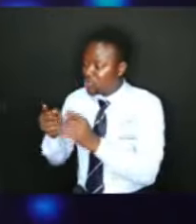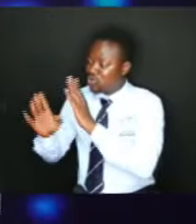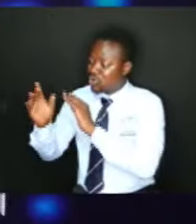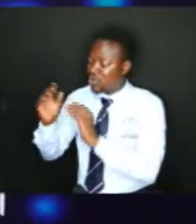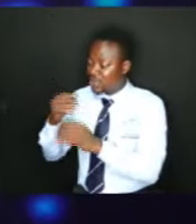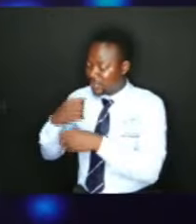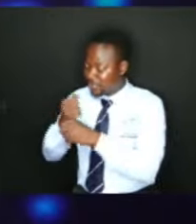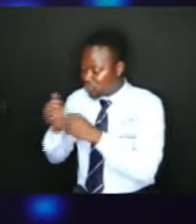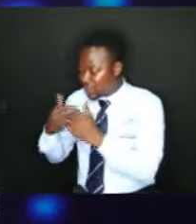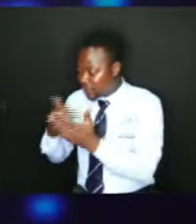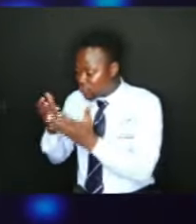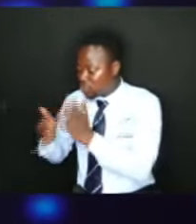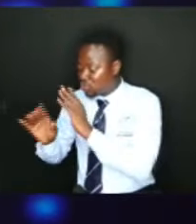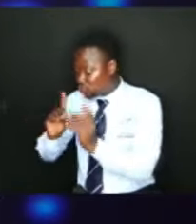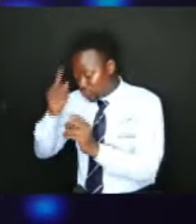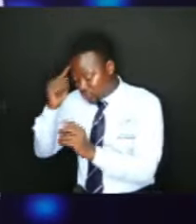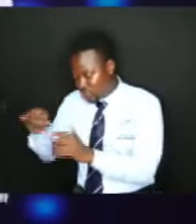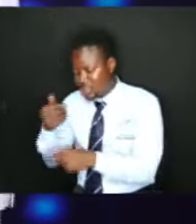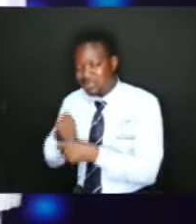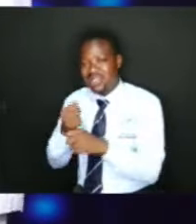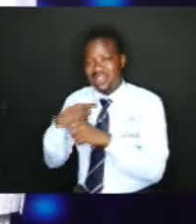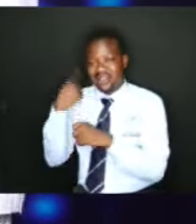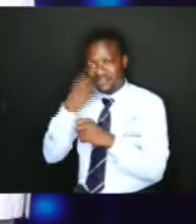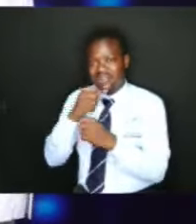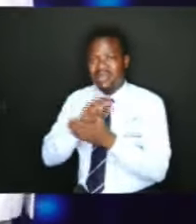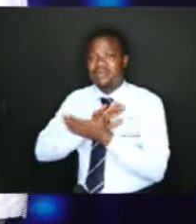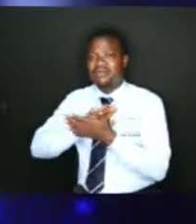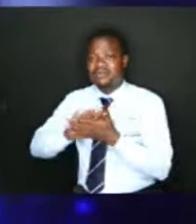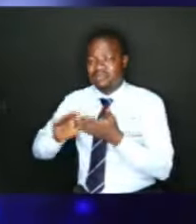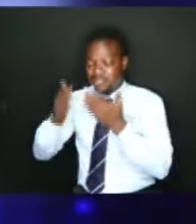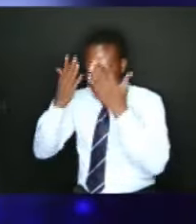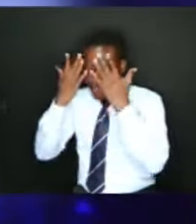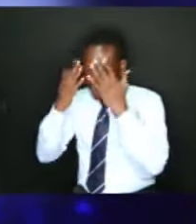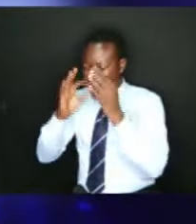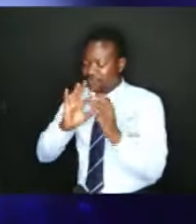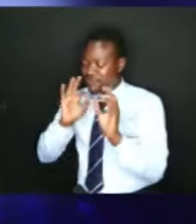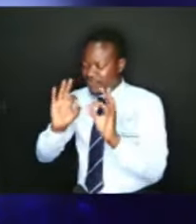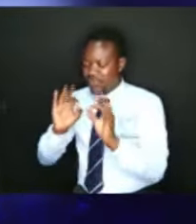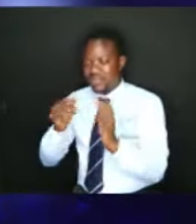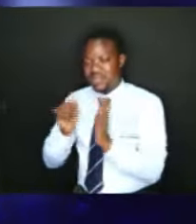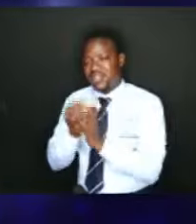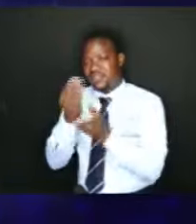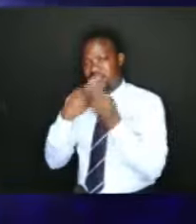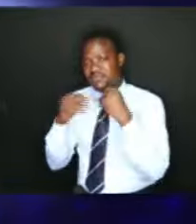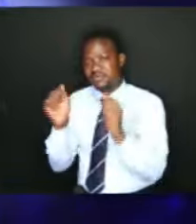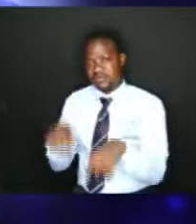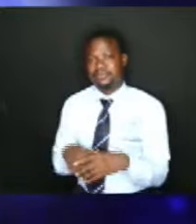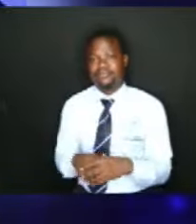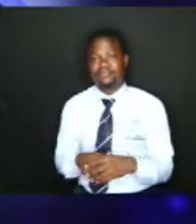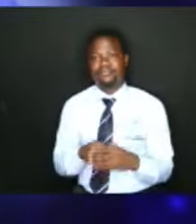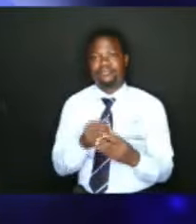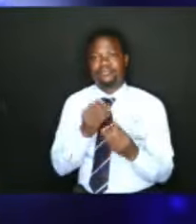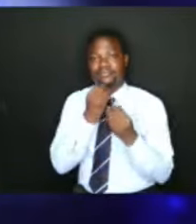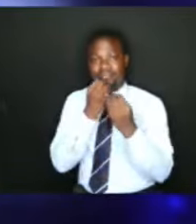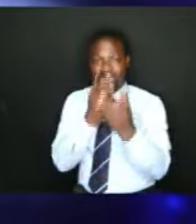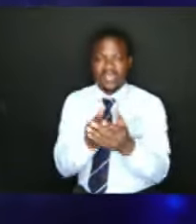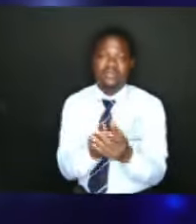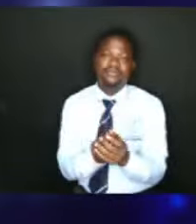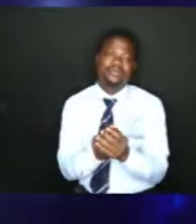nenimunso entese kaneno bio. Let me say this. I mean, can we? Don't forgive